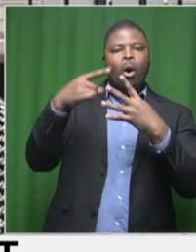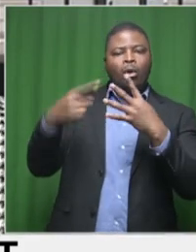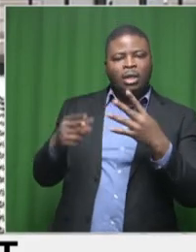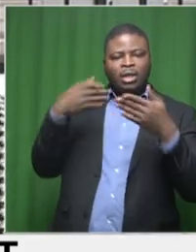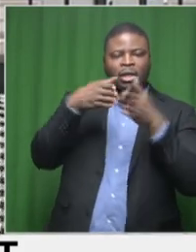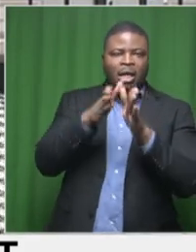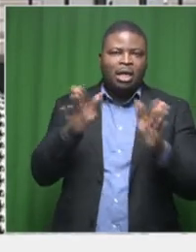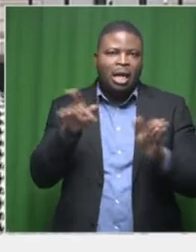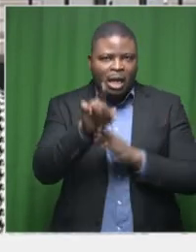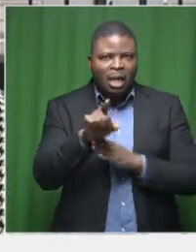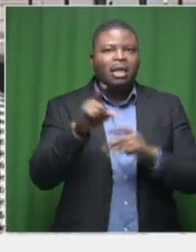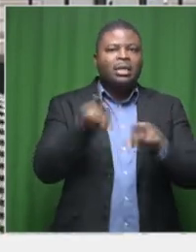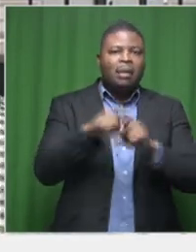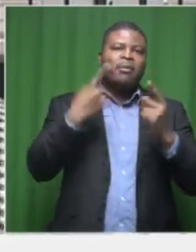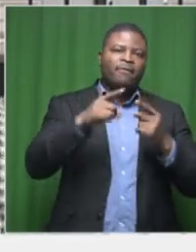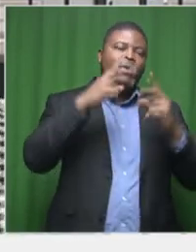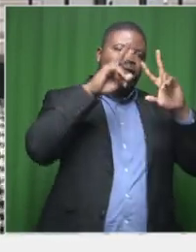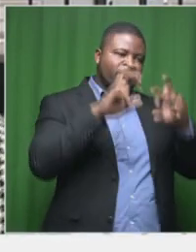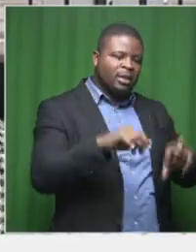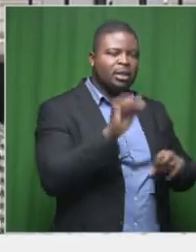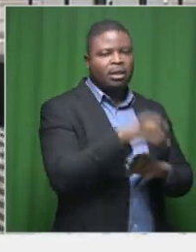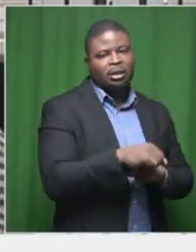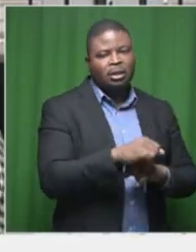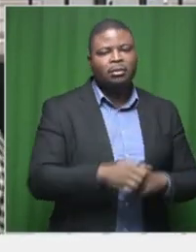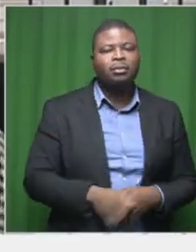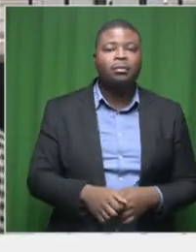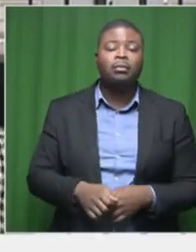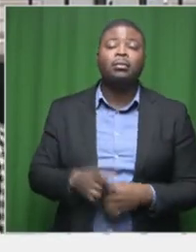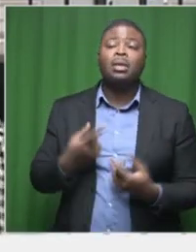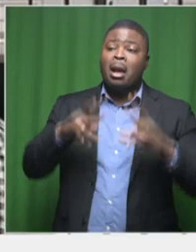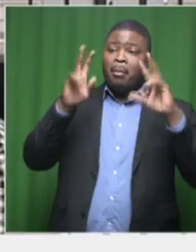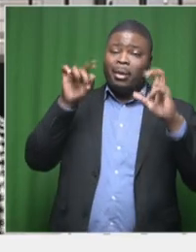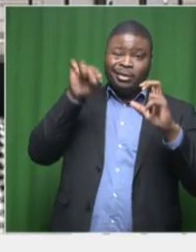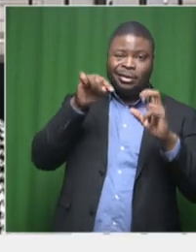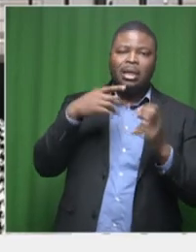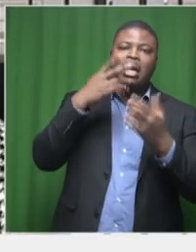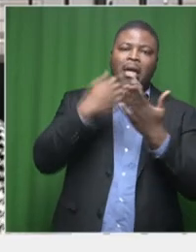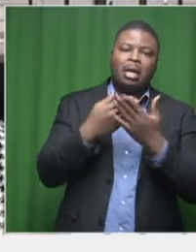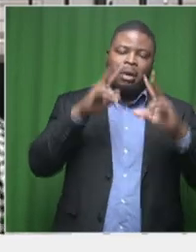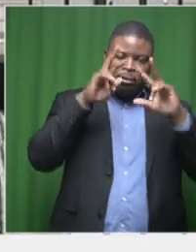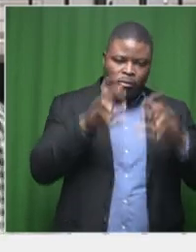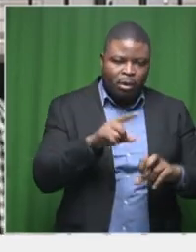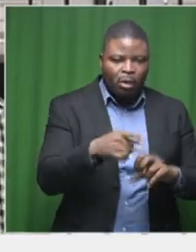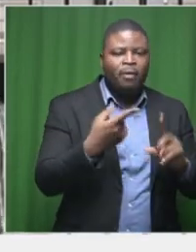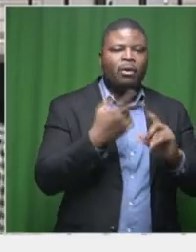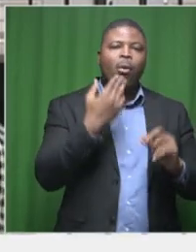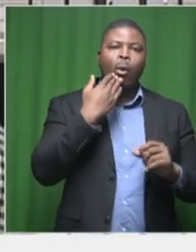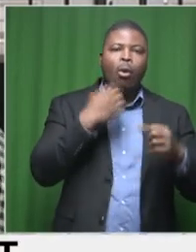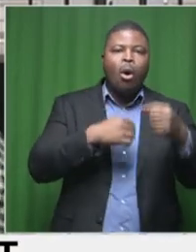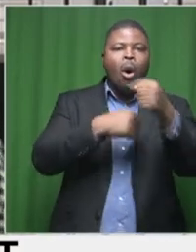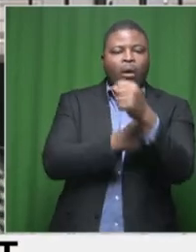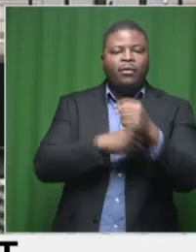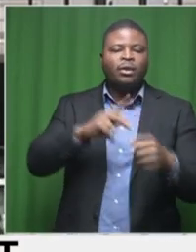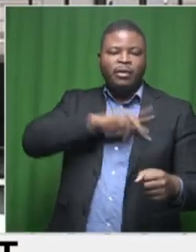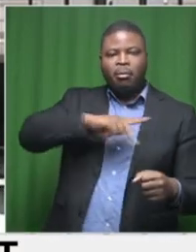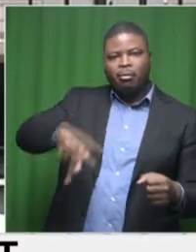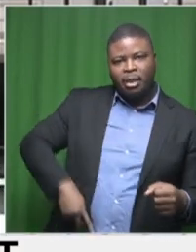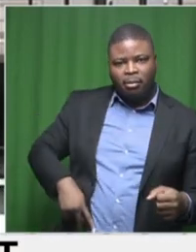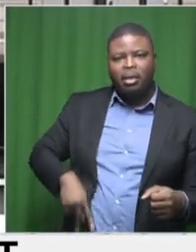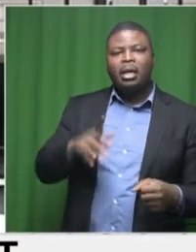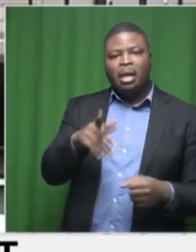for investigation at the moment. And where has it come from? It has come from the office of the Premier. So it's not a